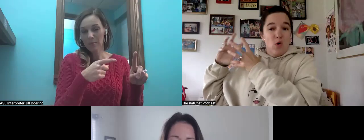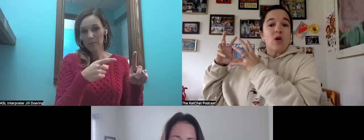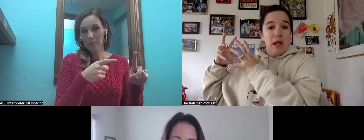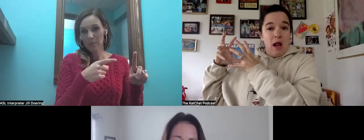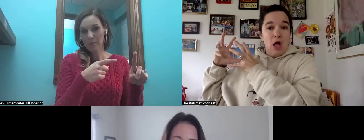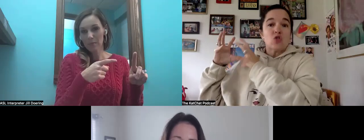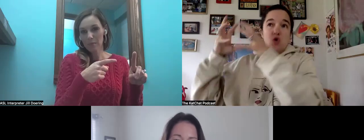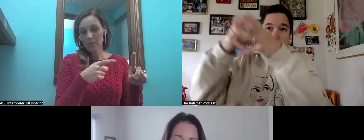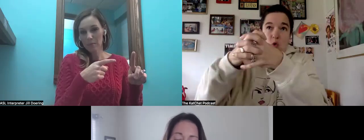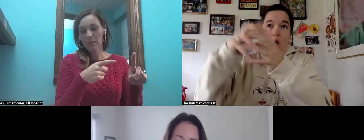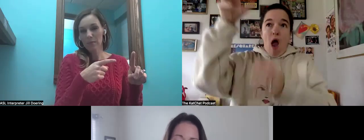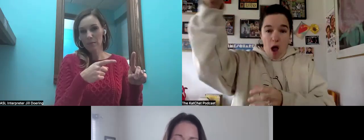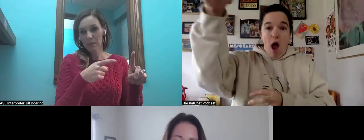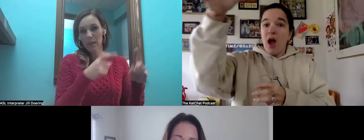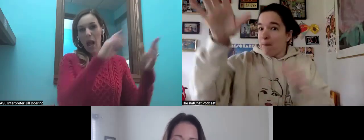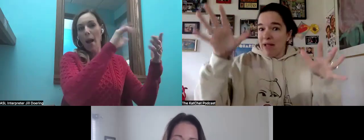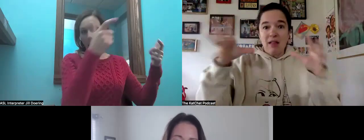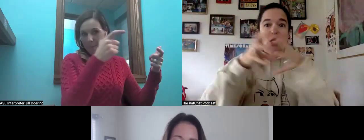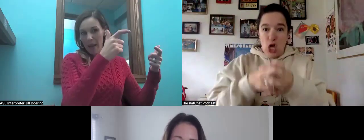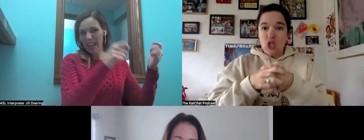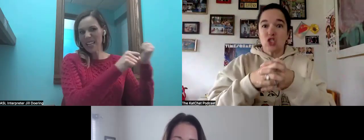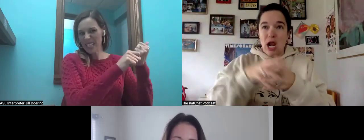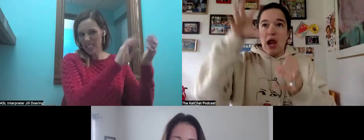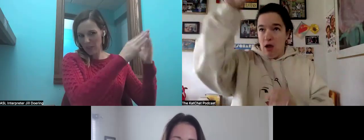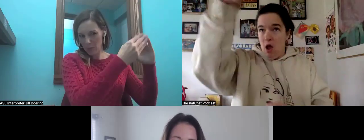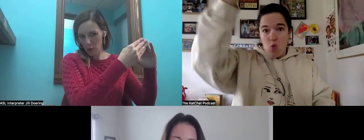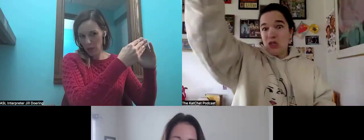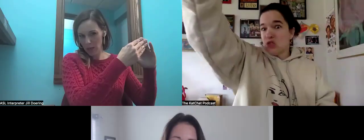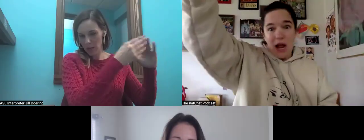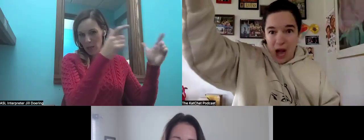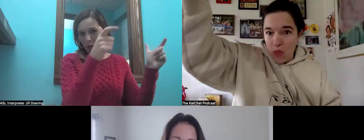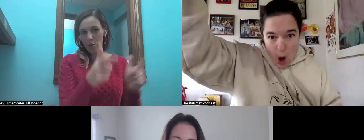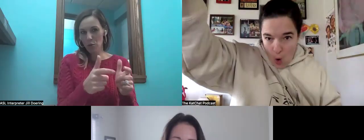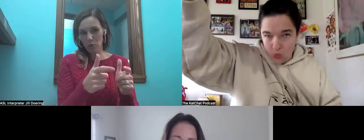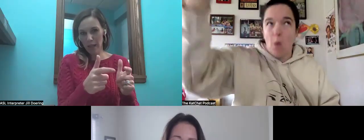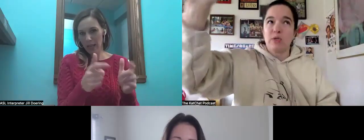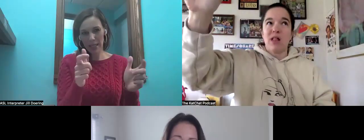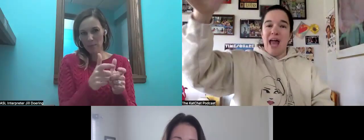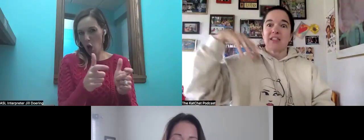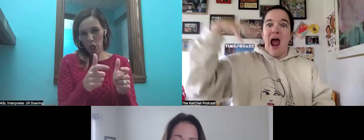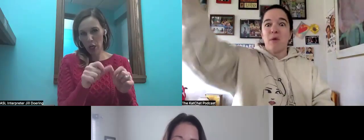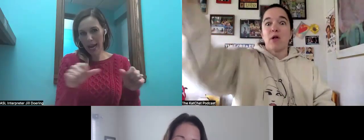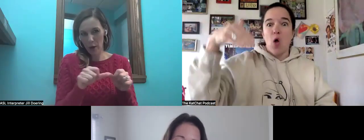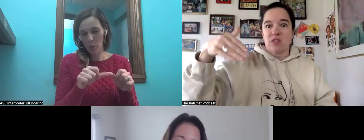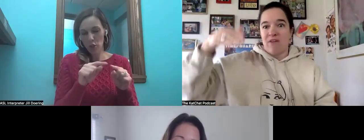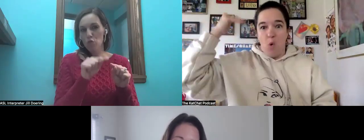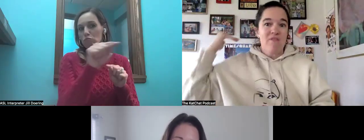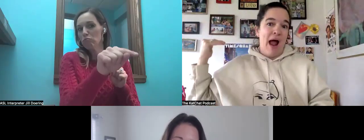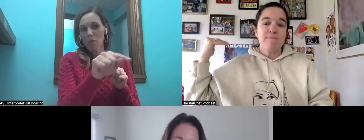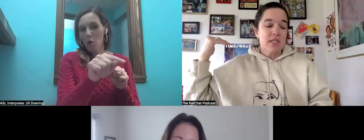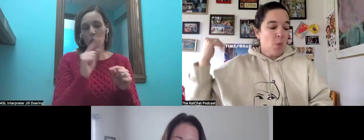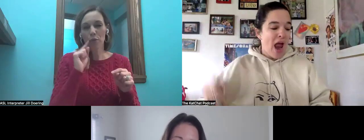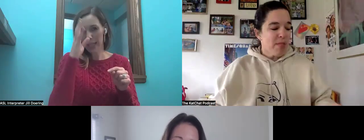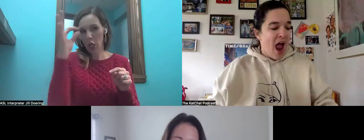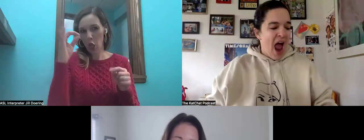assisted community to Mhm. a completely nursery, which is right down the road. So it's really nice to have him close. I'm